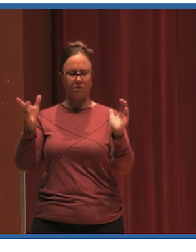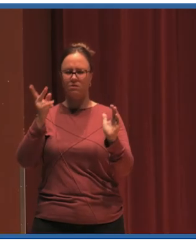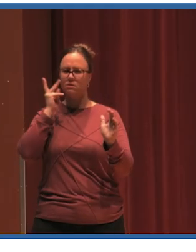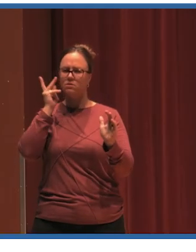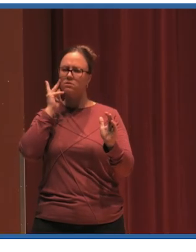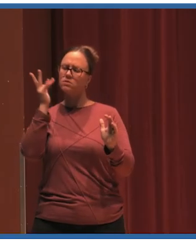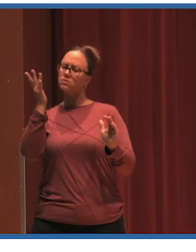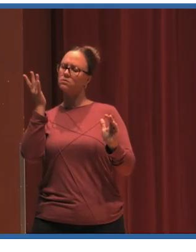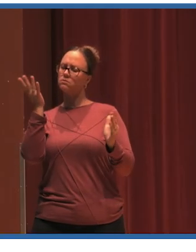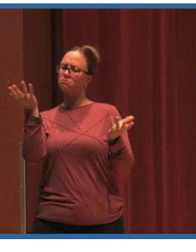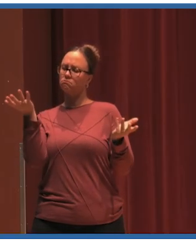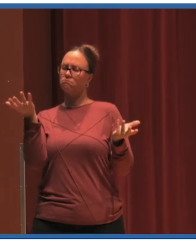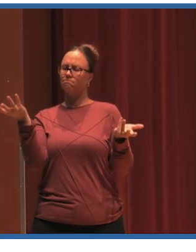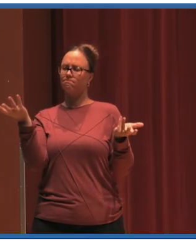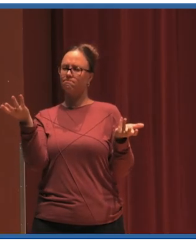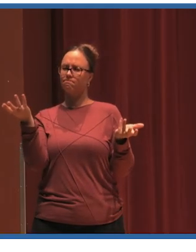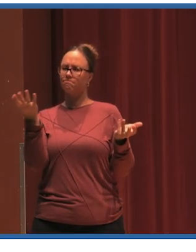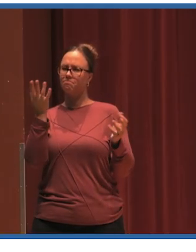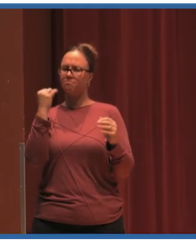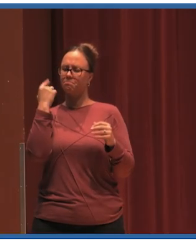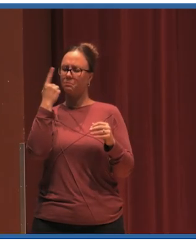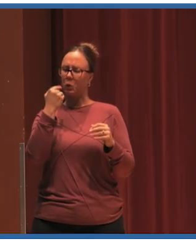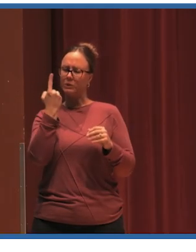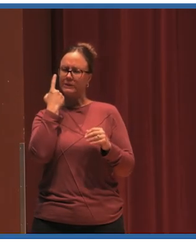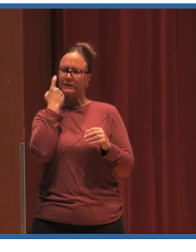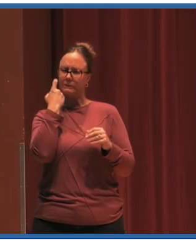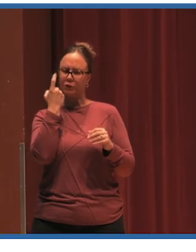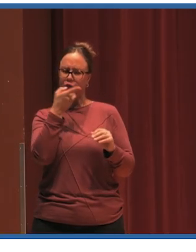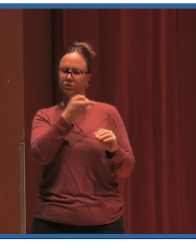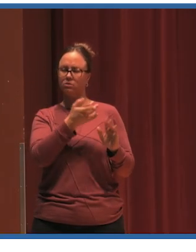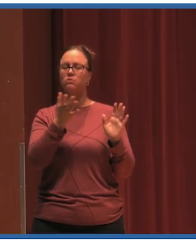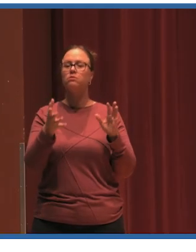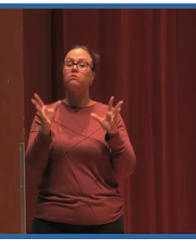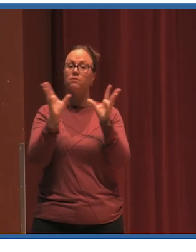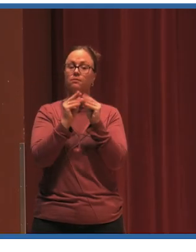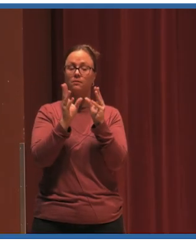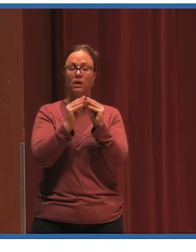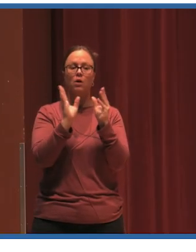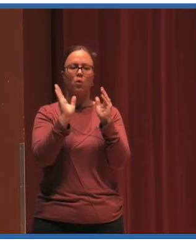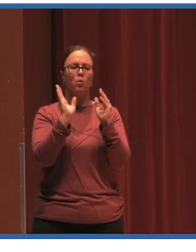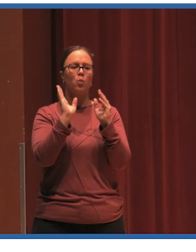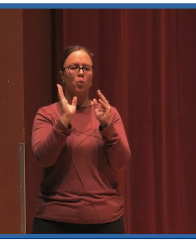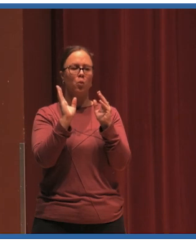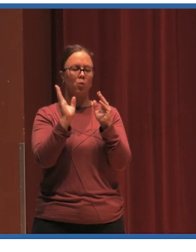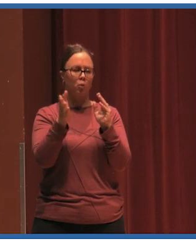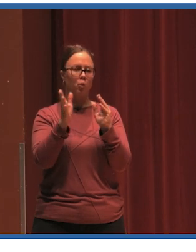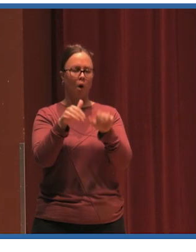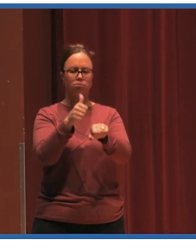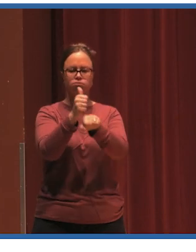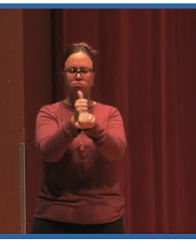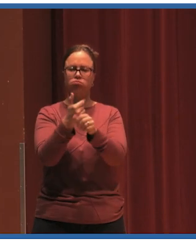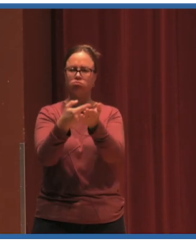anything looks out of whack. A meeting will be held to discuss the results.